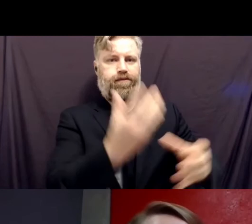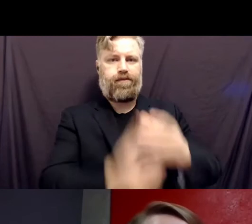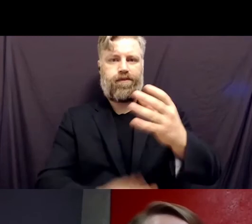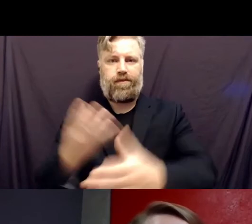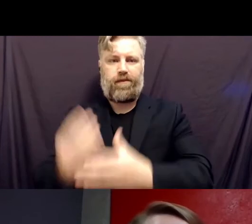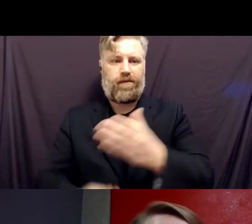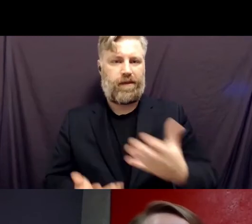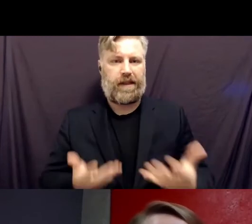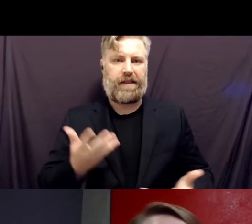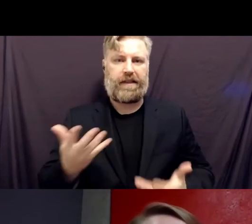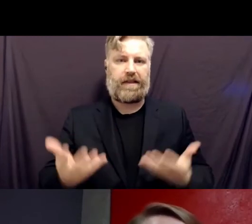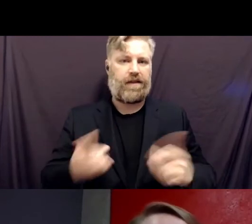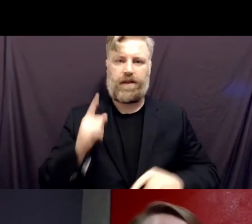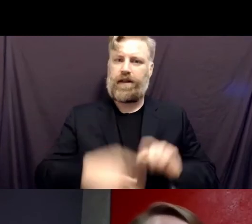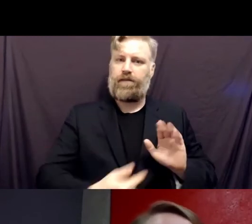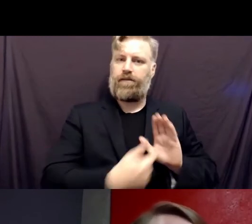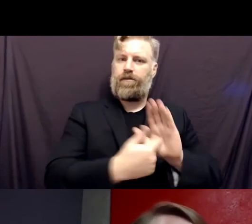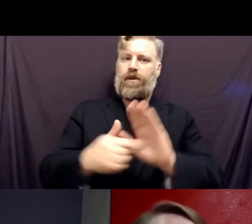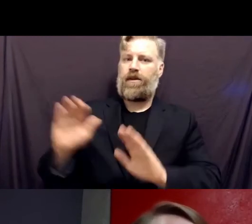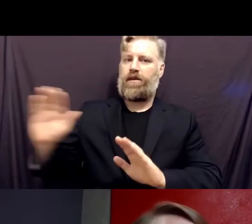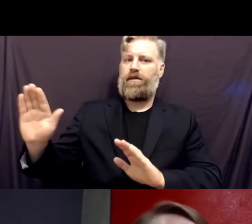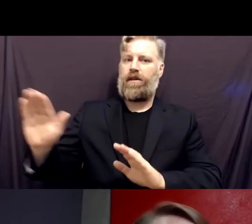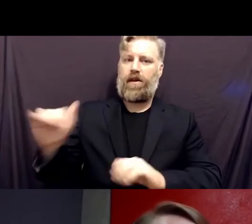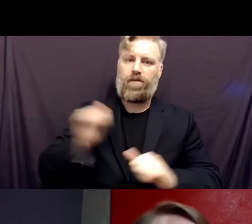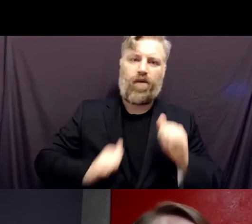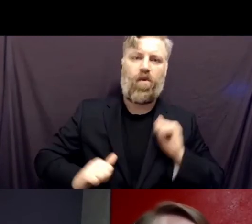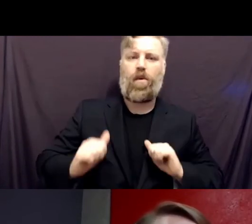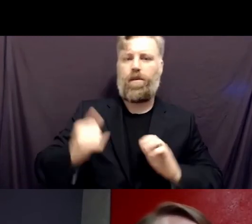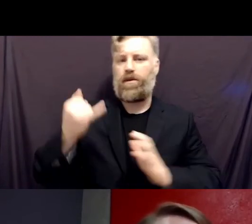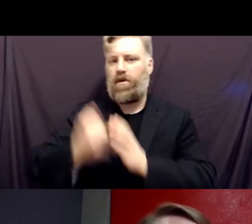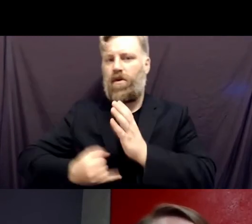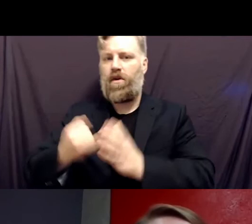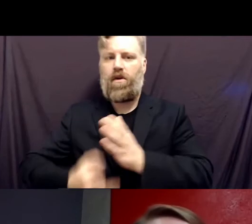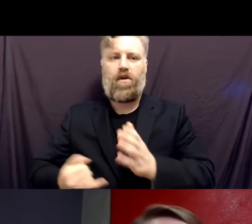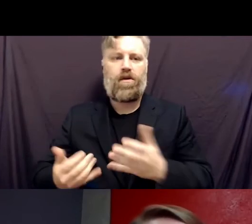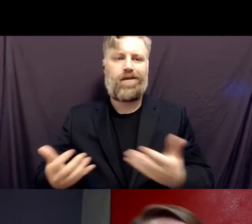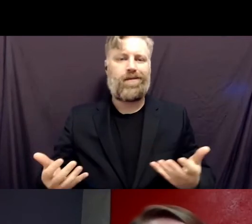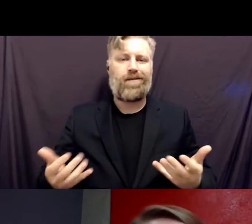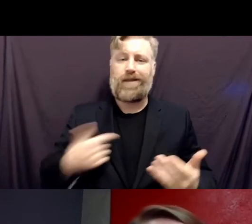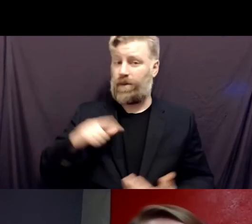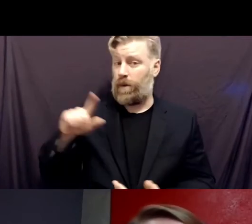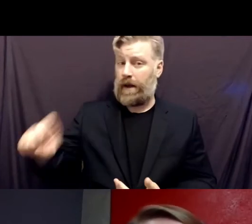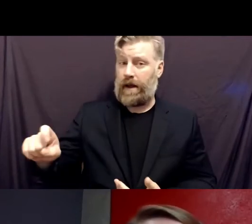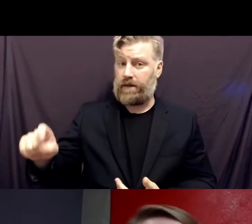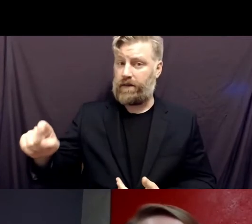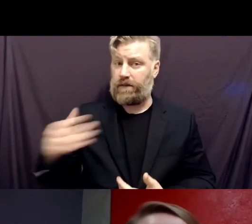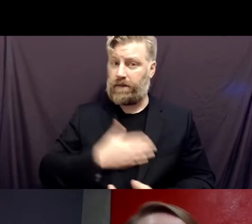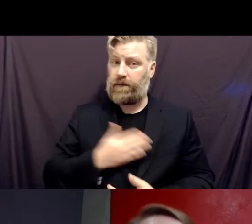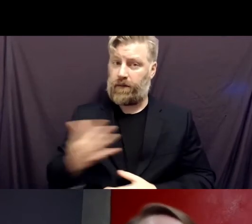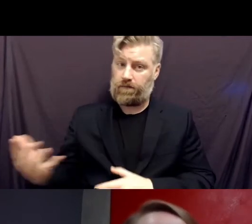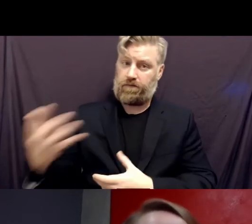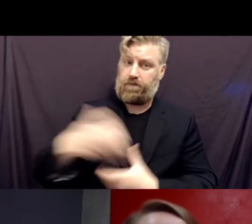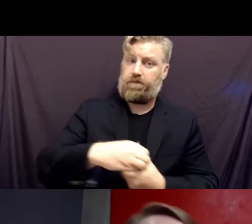art. And we have now we asked them to do this,